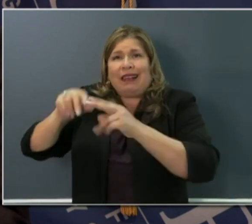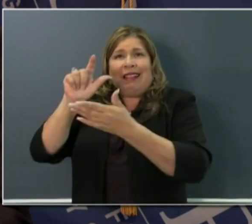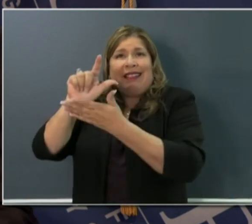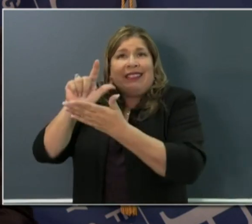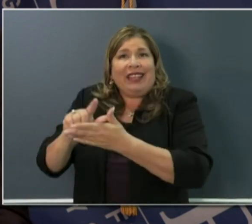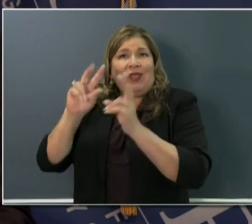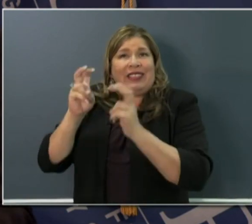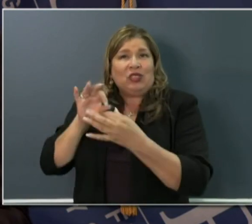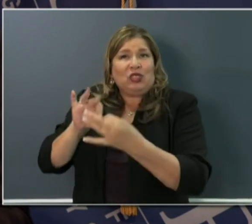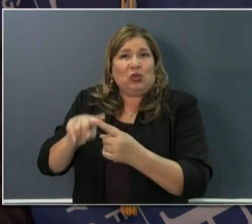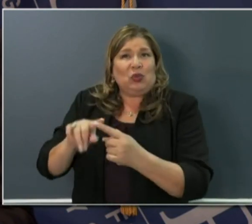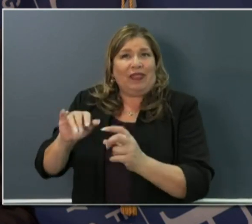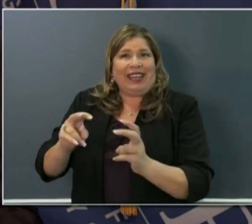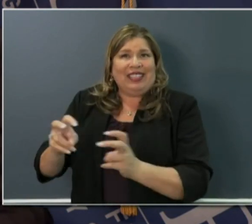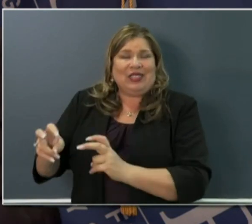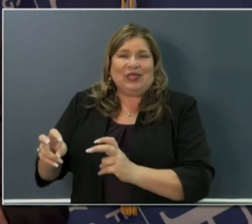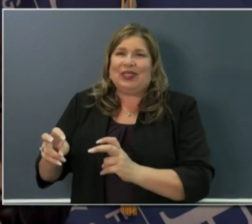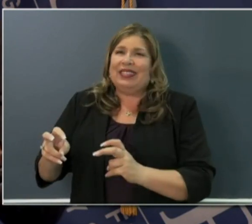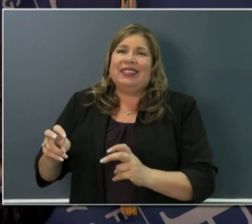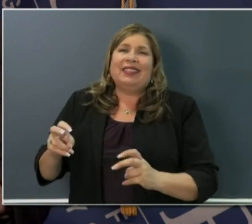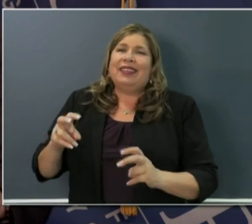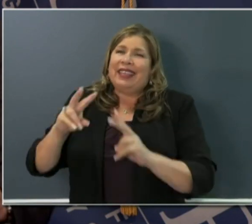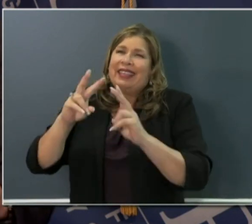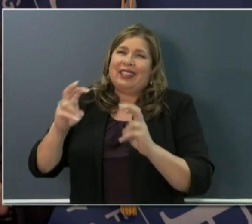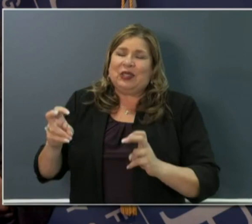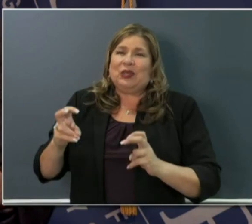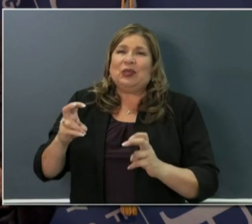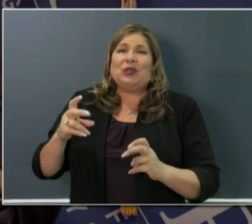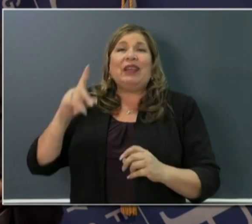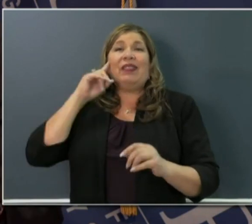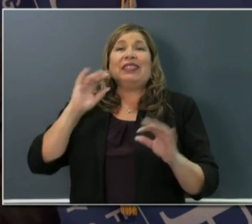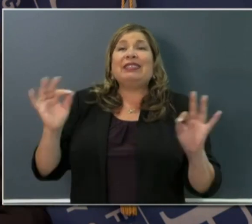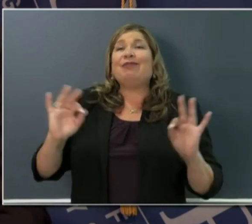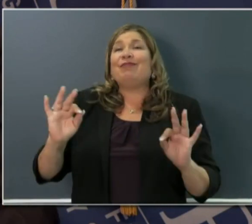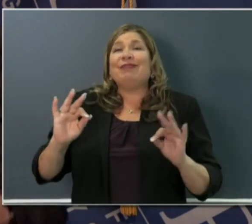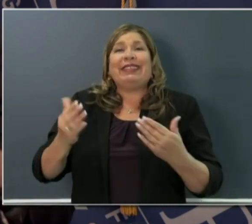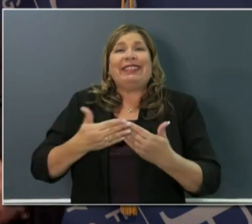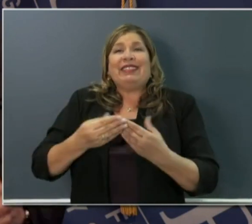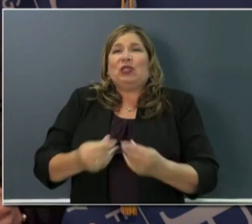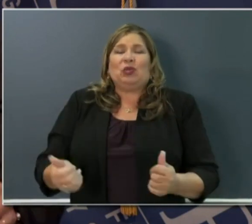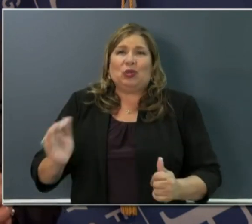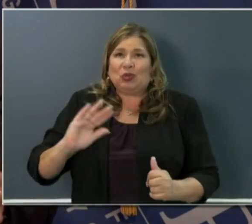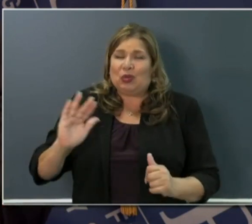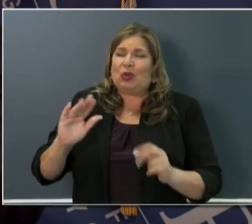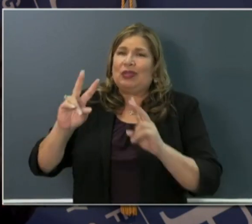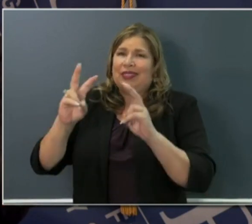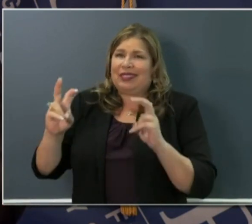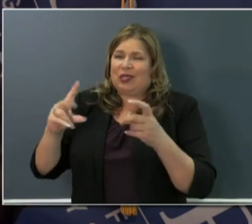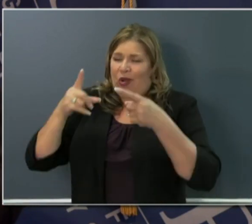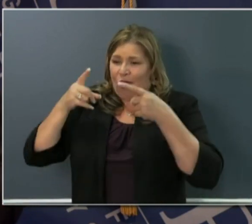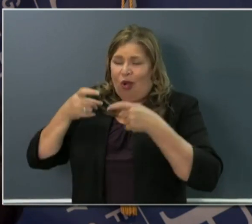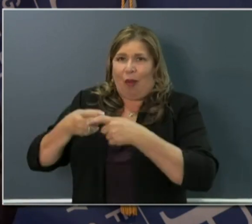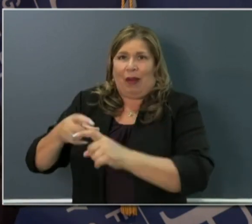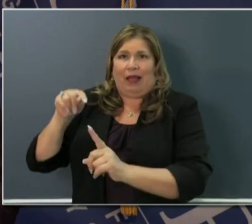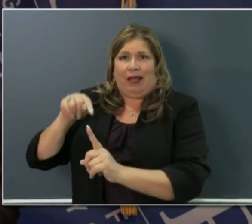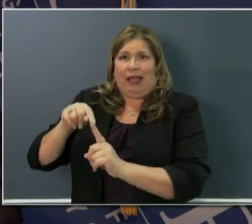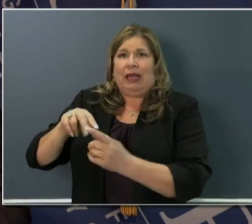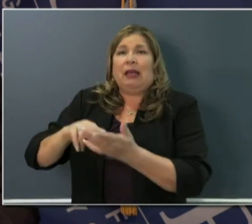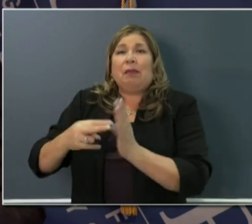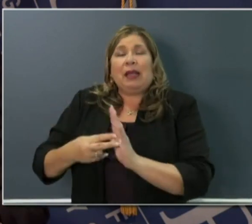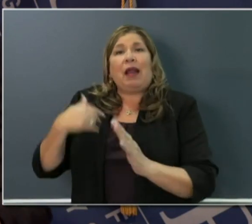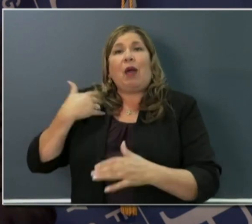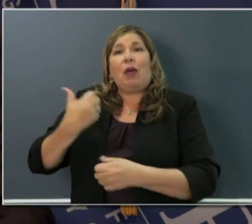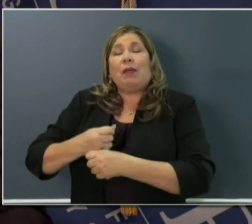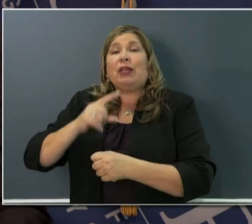issue. Issues are much more complicated than they may appear. For me, it's practice, not promise. And